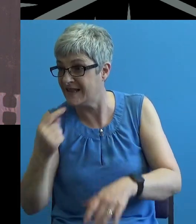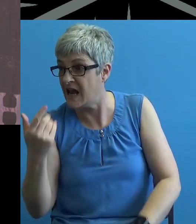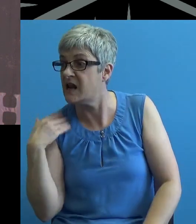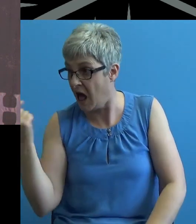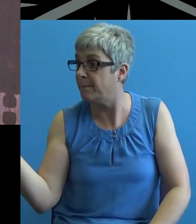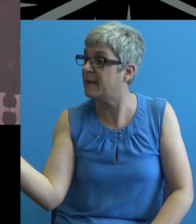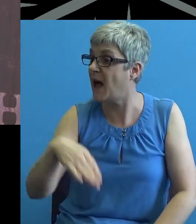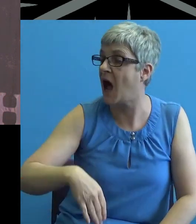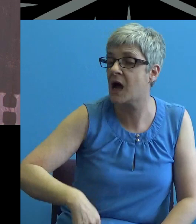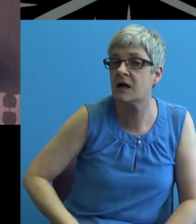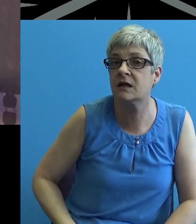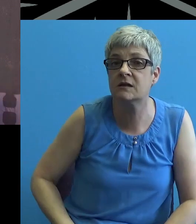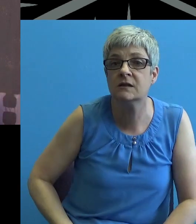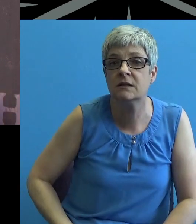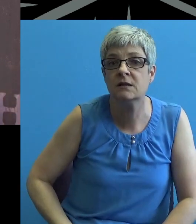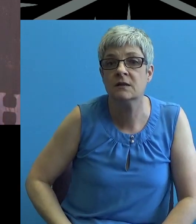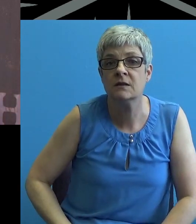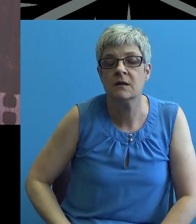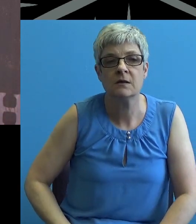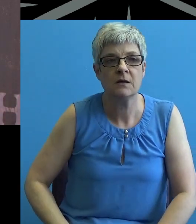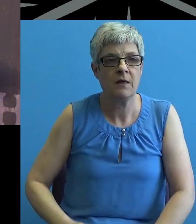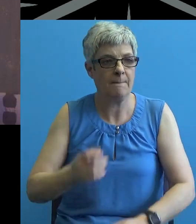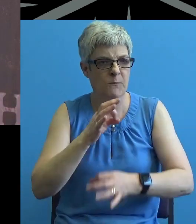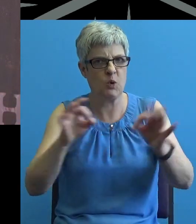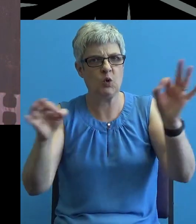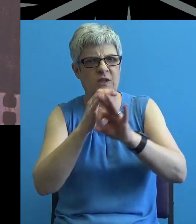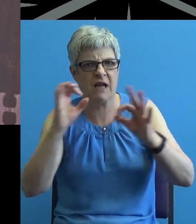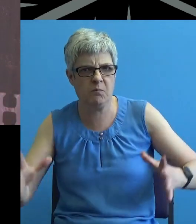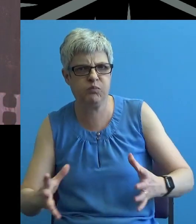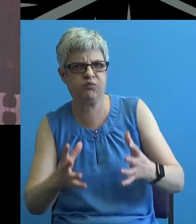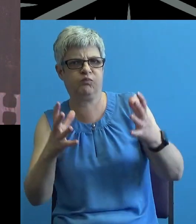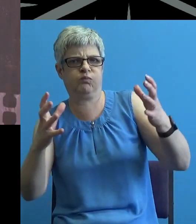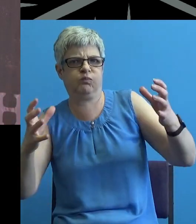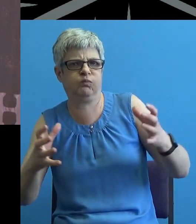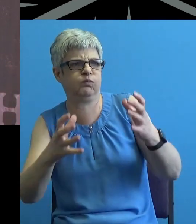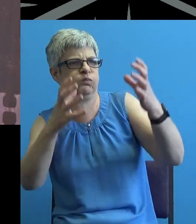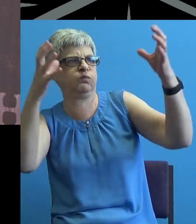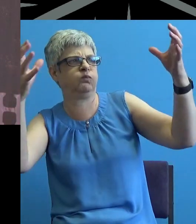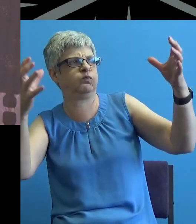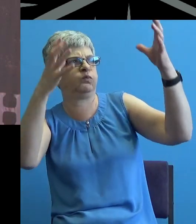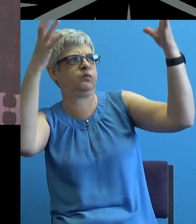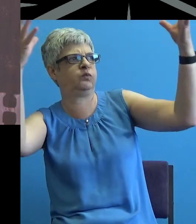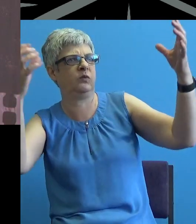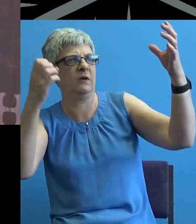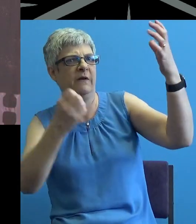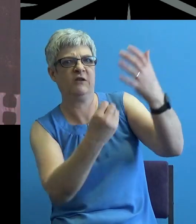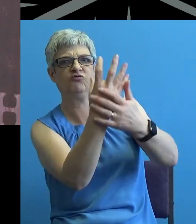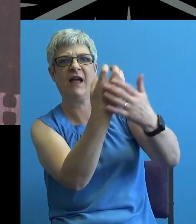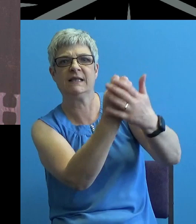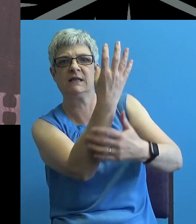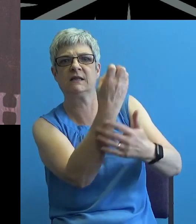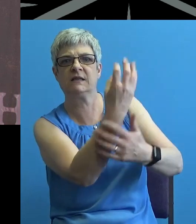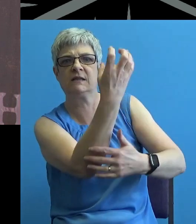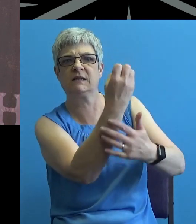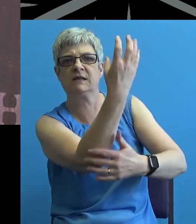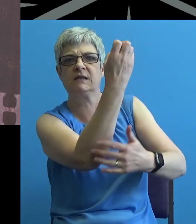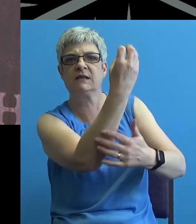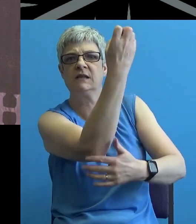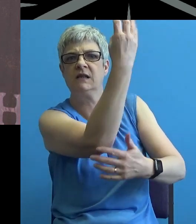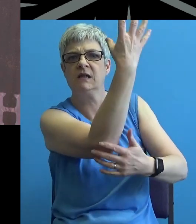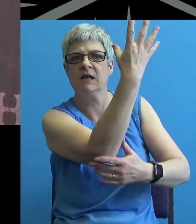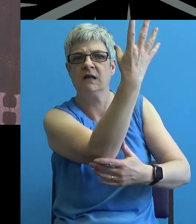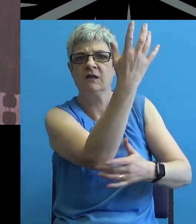back. The background music swelled into a crescendo, and the credits began to roll as Jesus disappeared